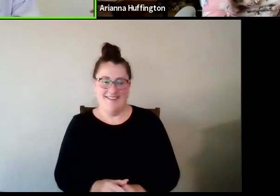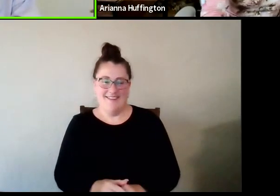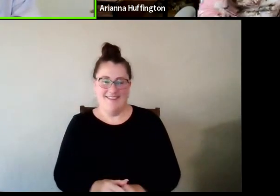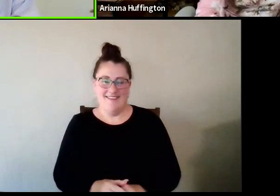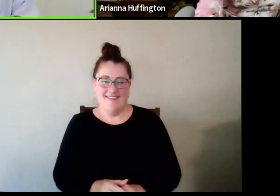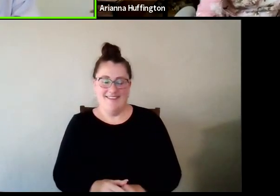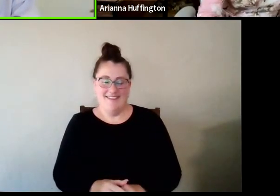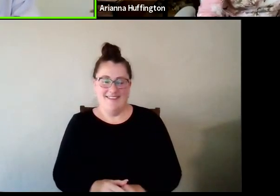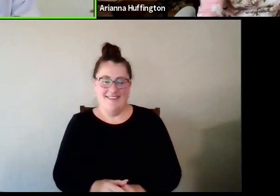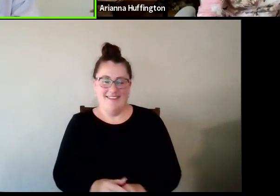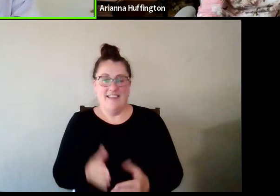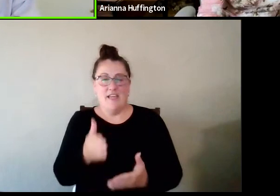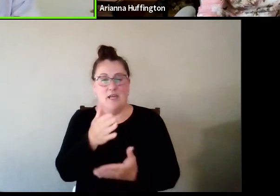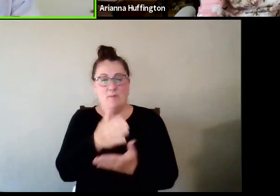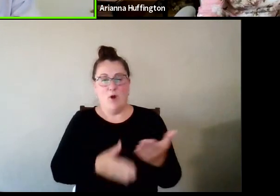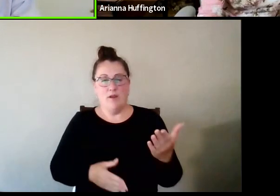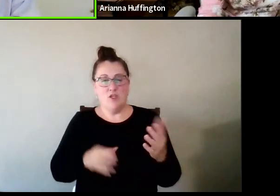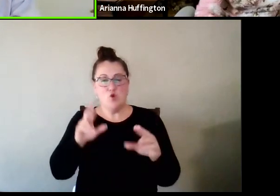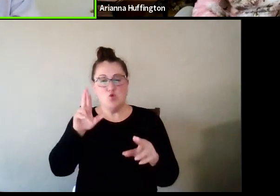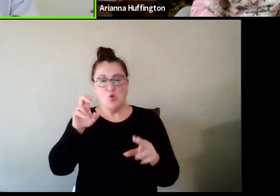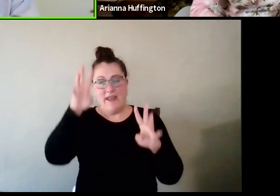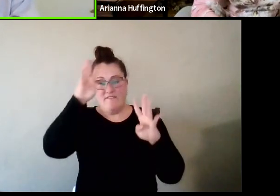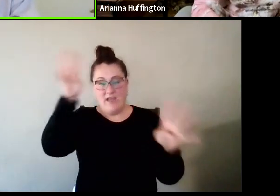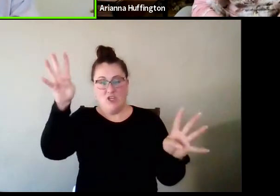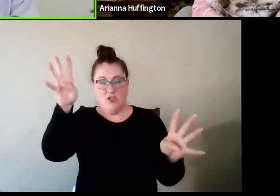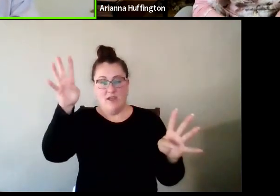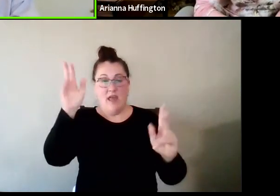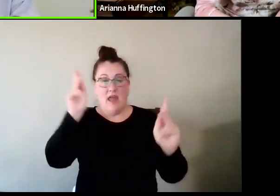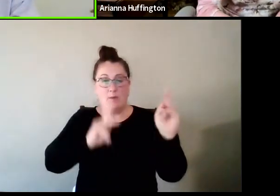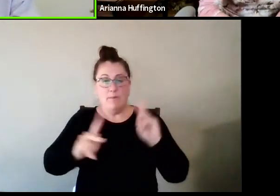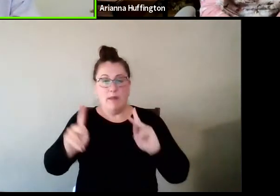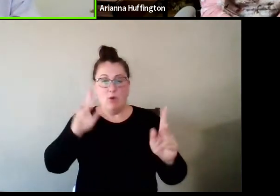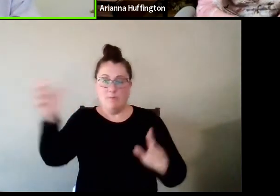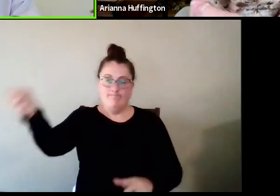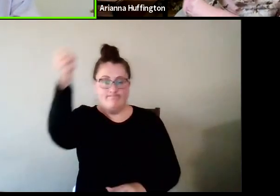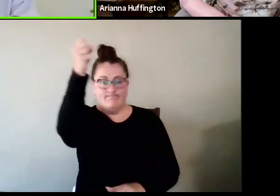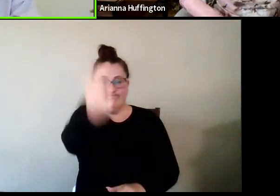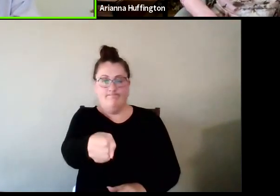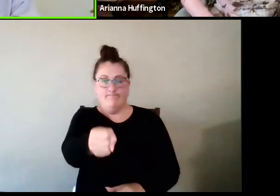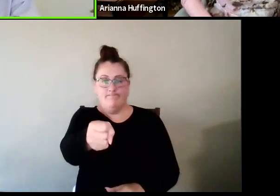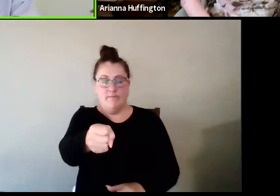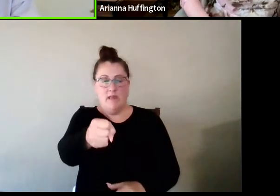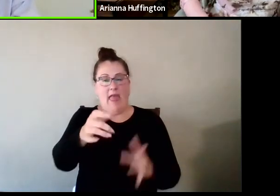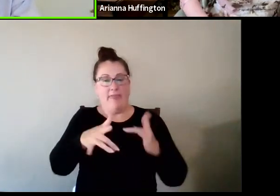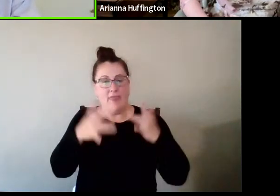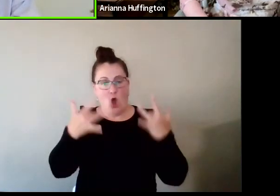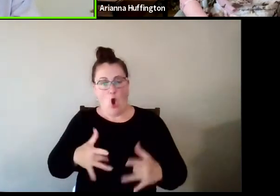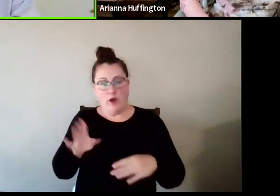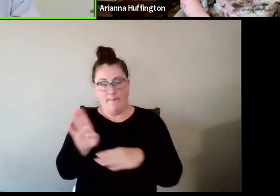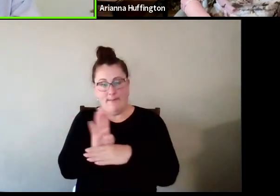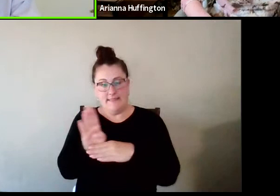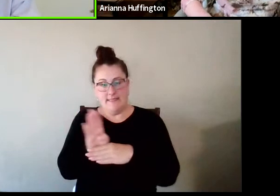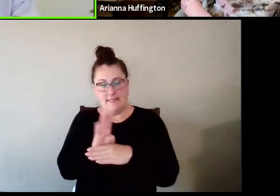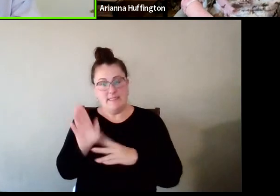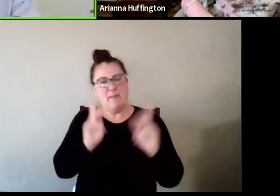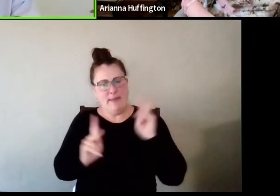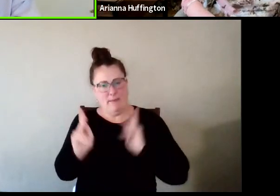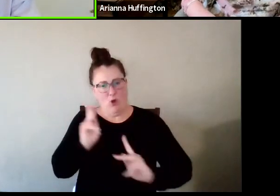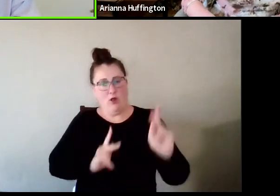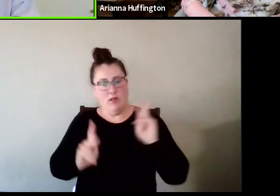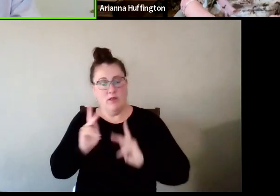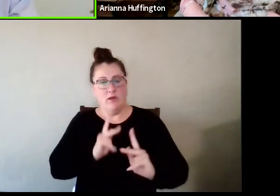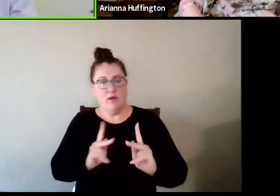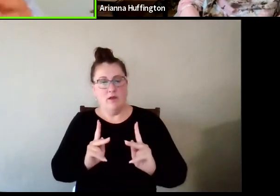I think it's as part of this reinvention is the idea of putting people at the center of business, at the heart of business. And, you know,